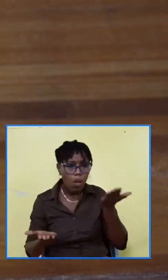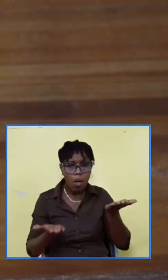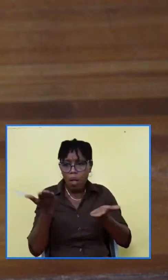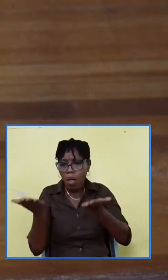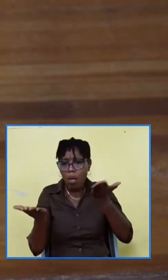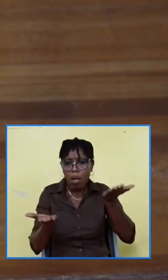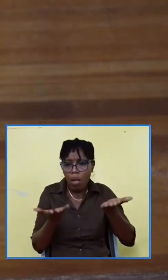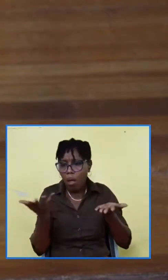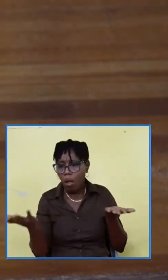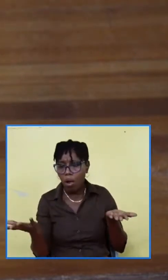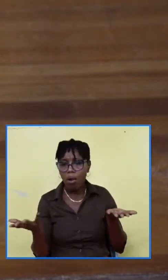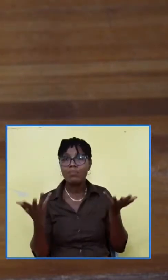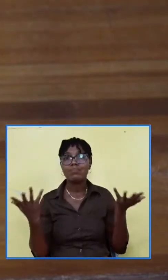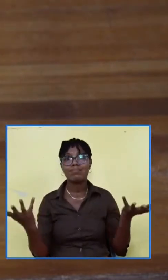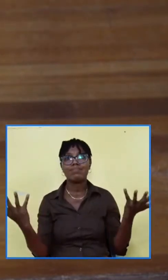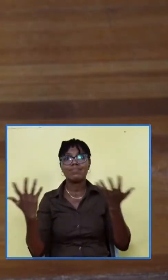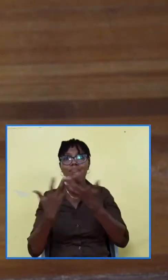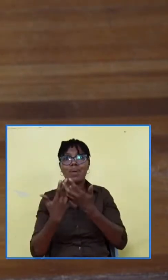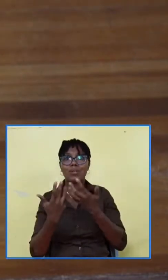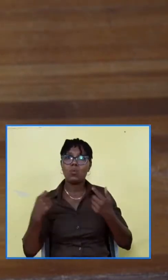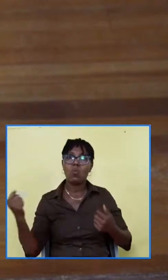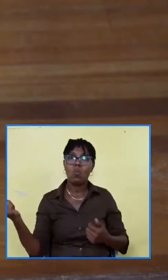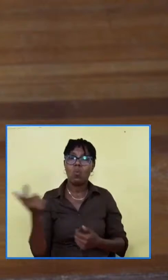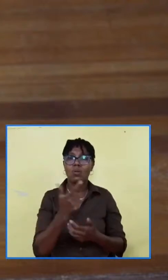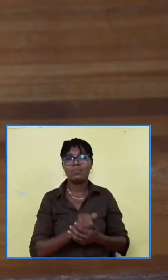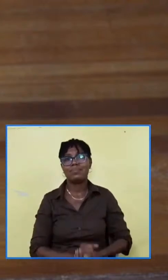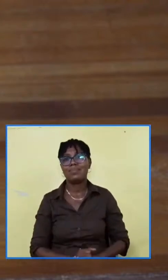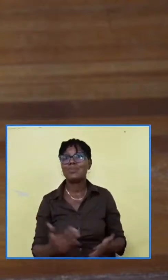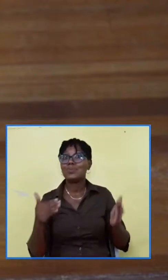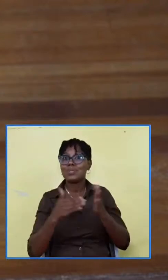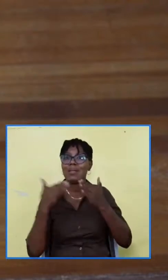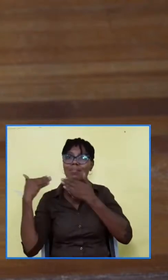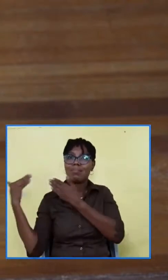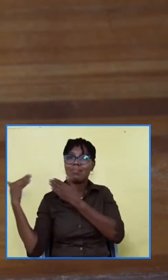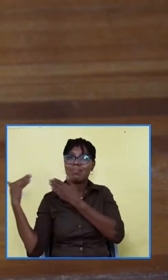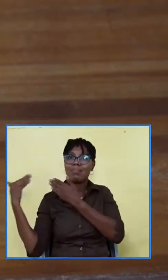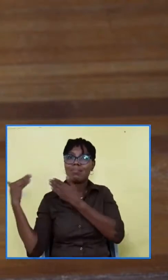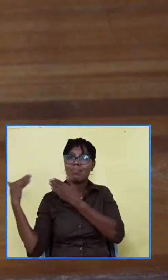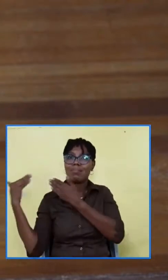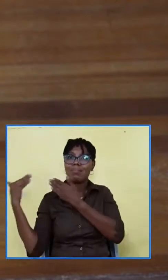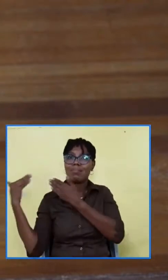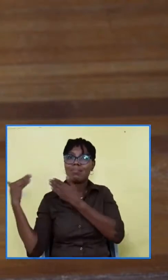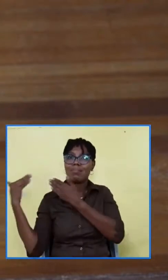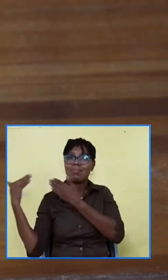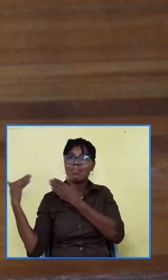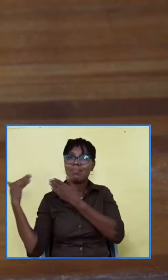solution to the problem we're facing. So thank you once again.